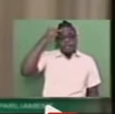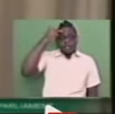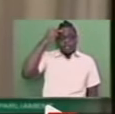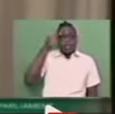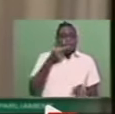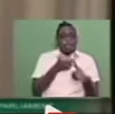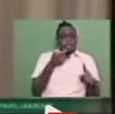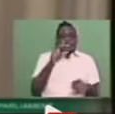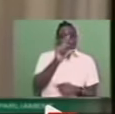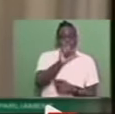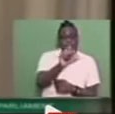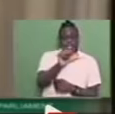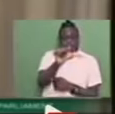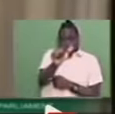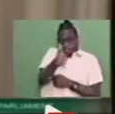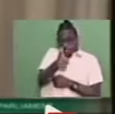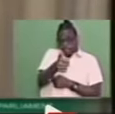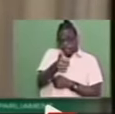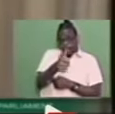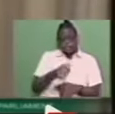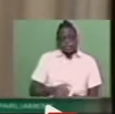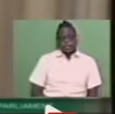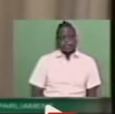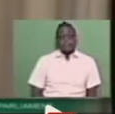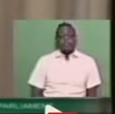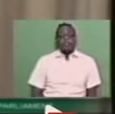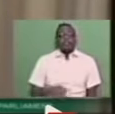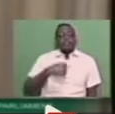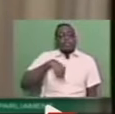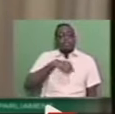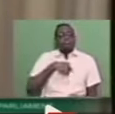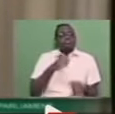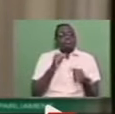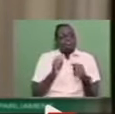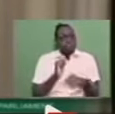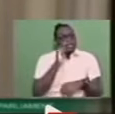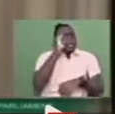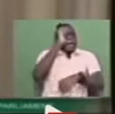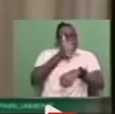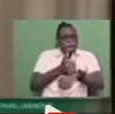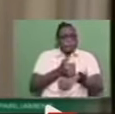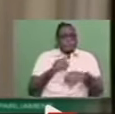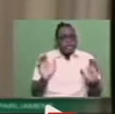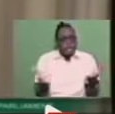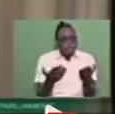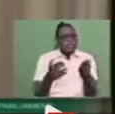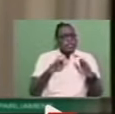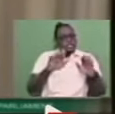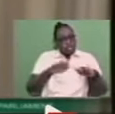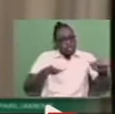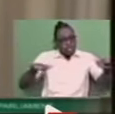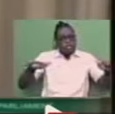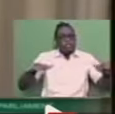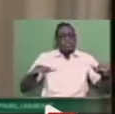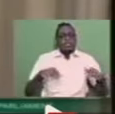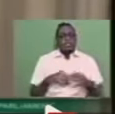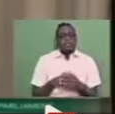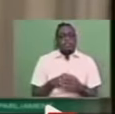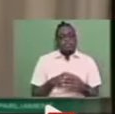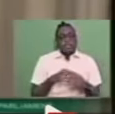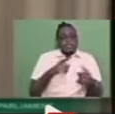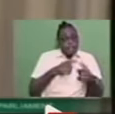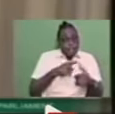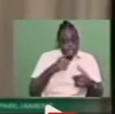2010 was to establish that Children's Life Fund. Later, I was moved to introduce a milk grant when we